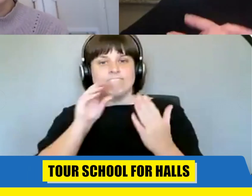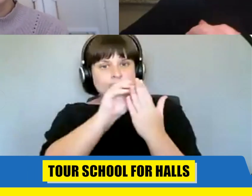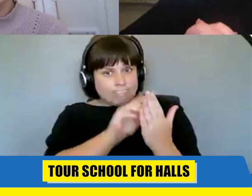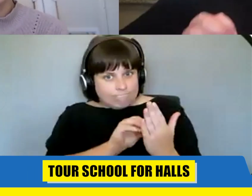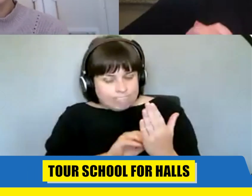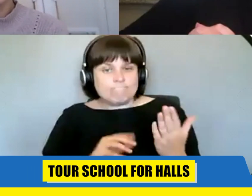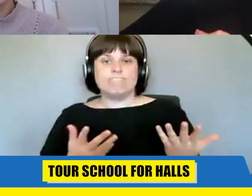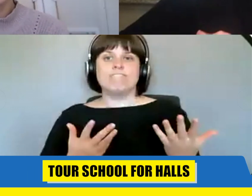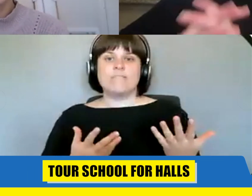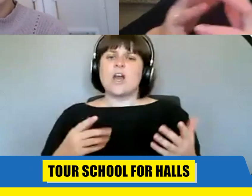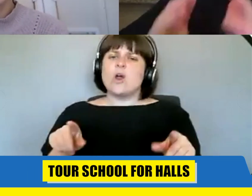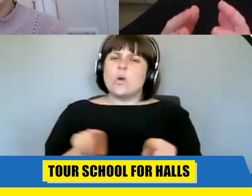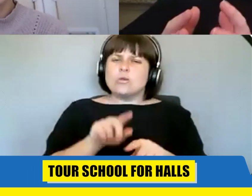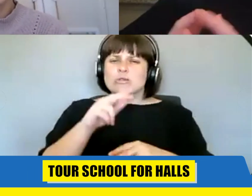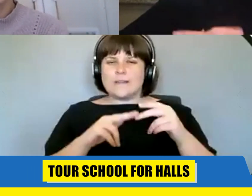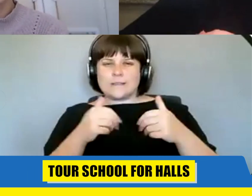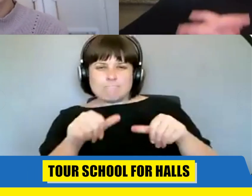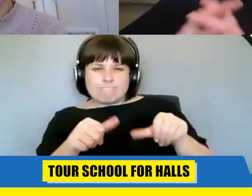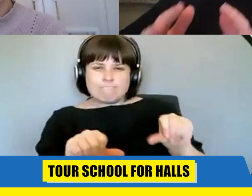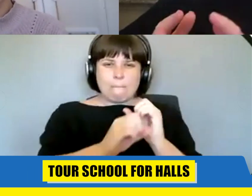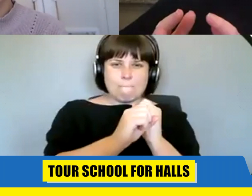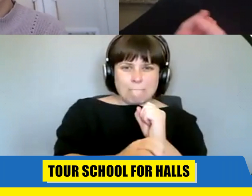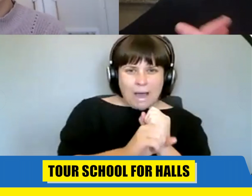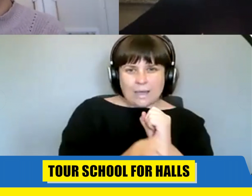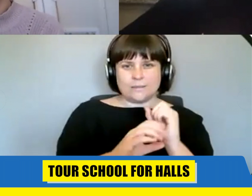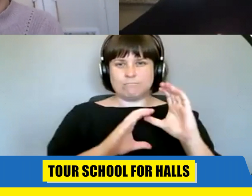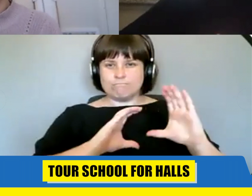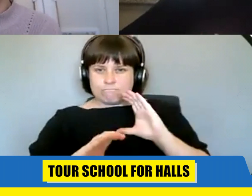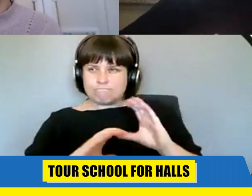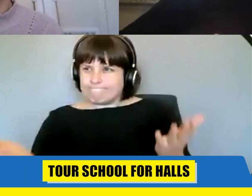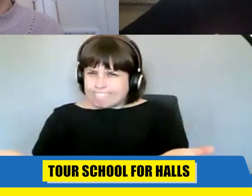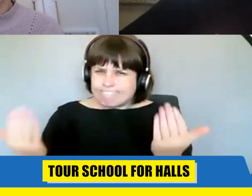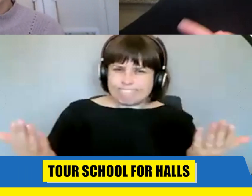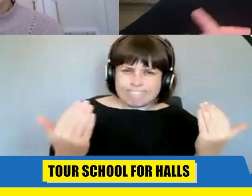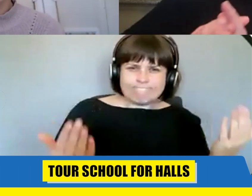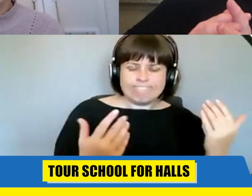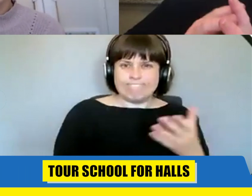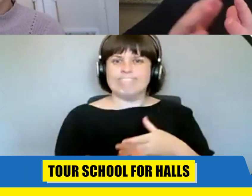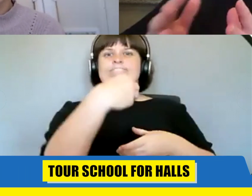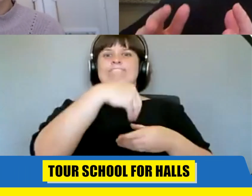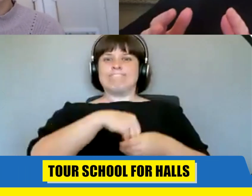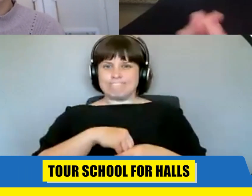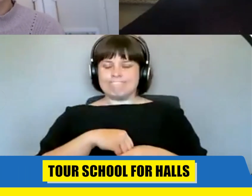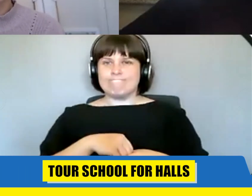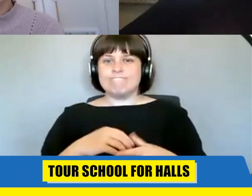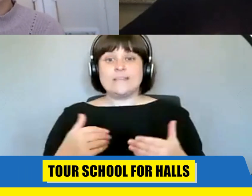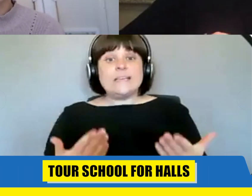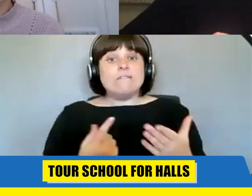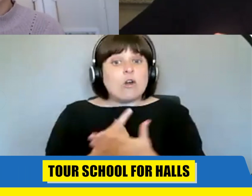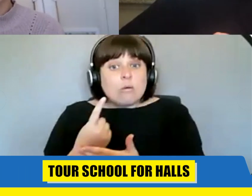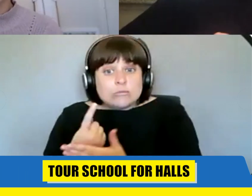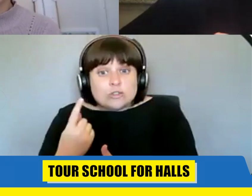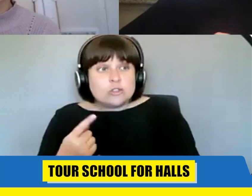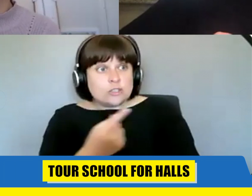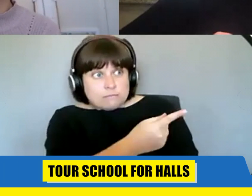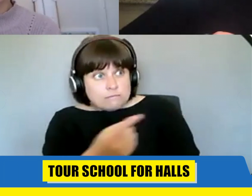building strategic, marketing, communications programs around it, offering opportunities to get